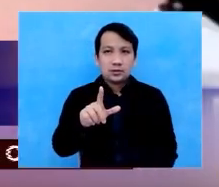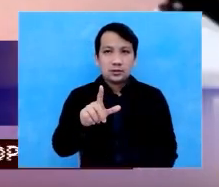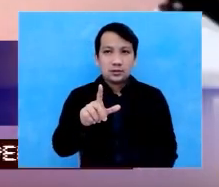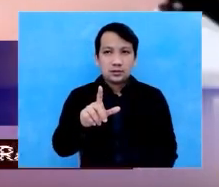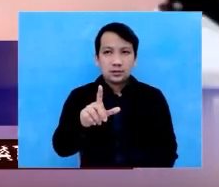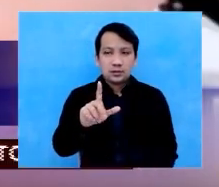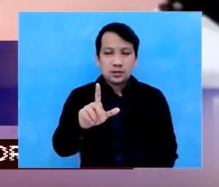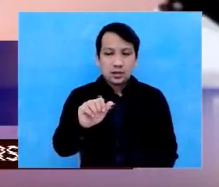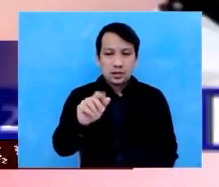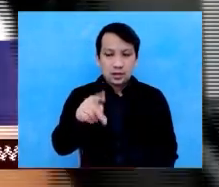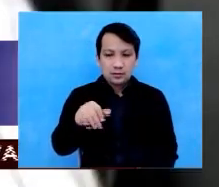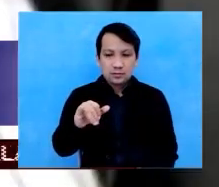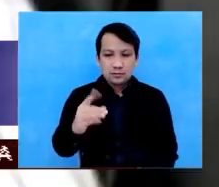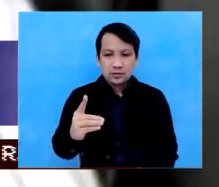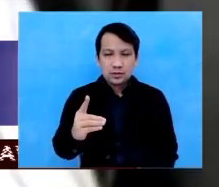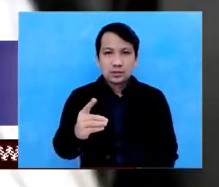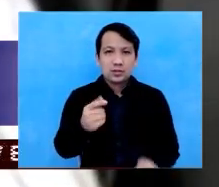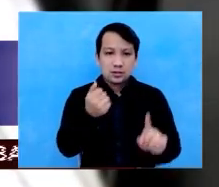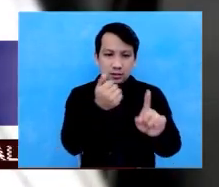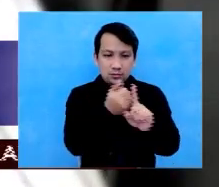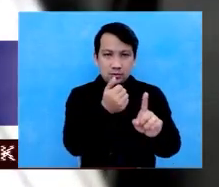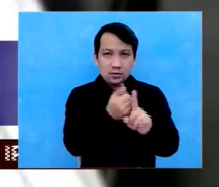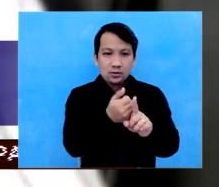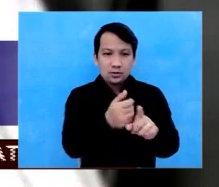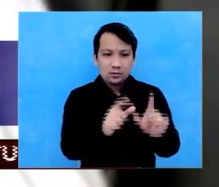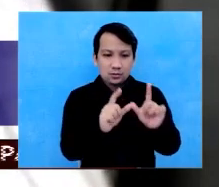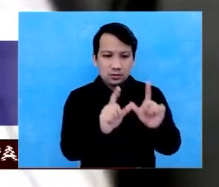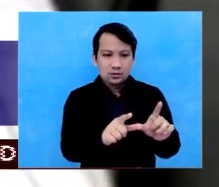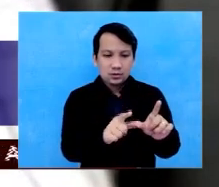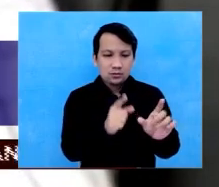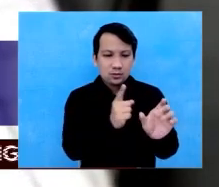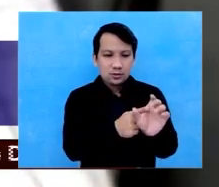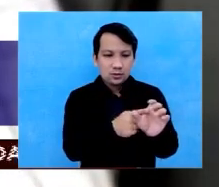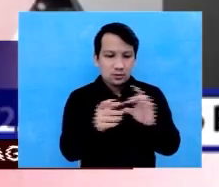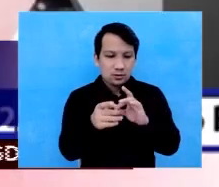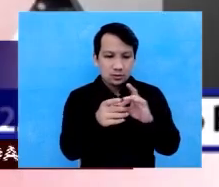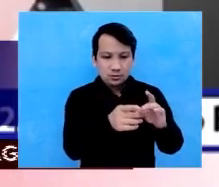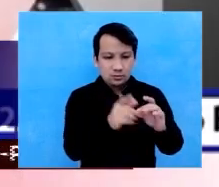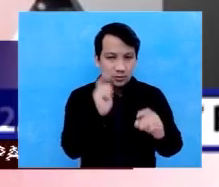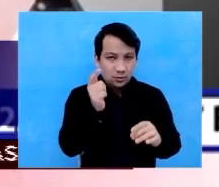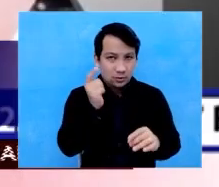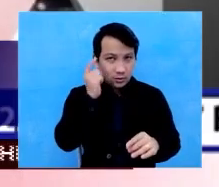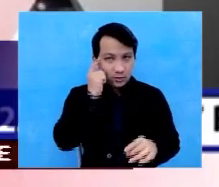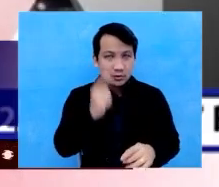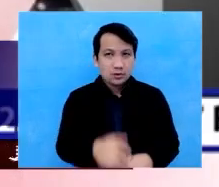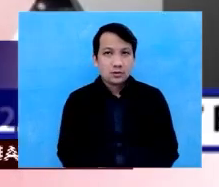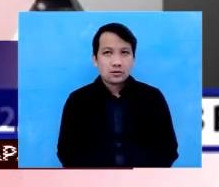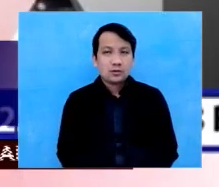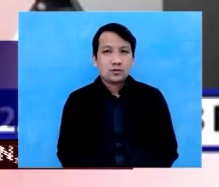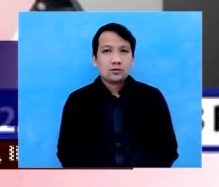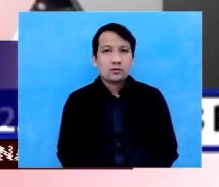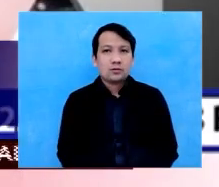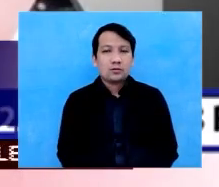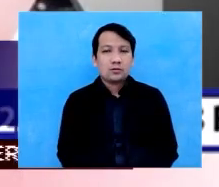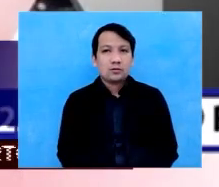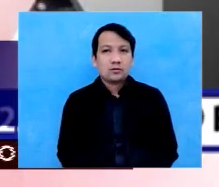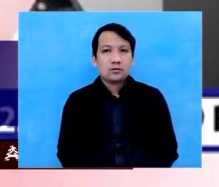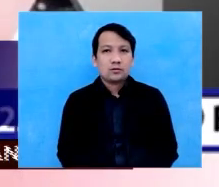ni Ka-Percy ang aniyay pangre-red tag ng ilang kaalyado ng gobyerno. Hindi naiintindihan itong